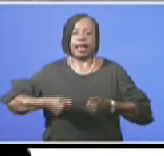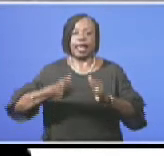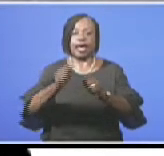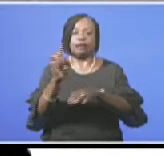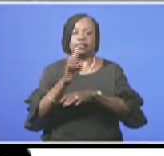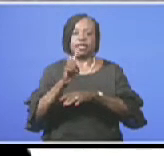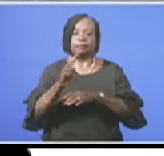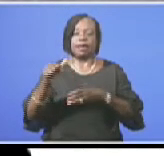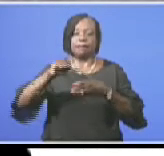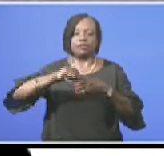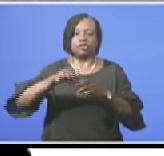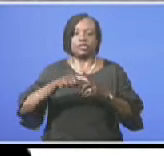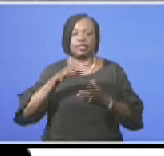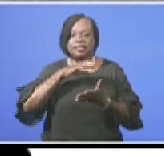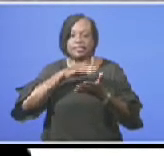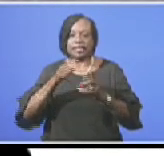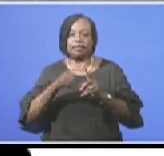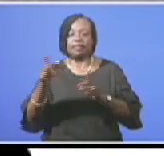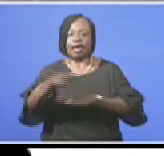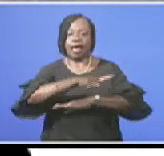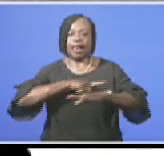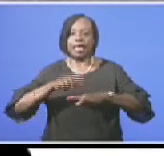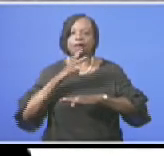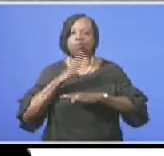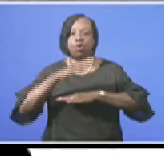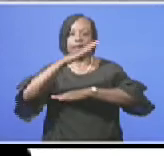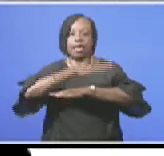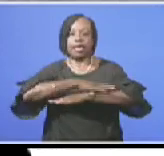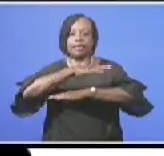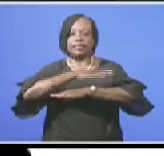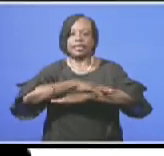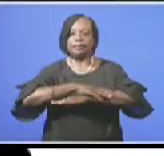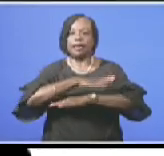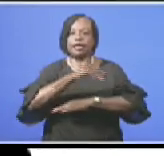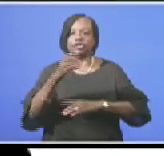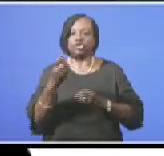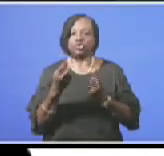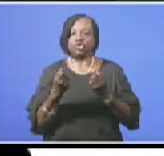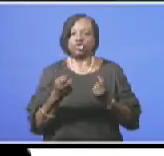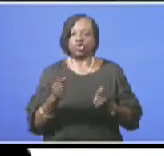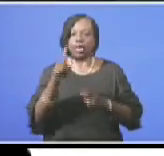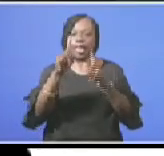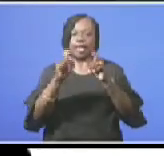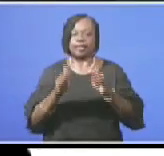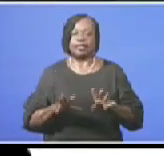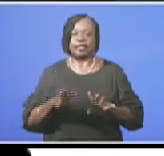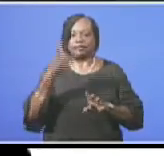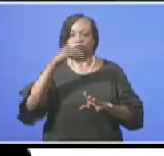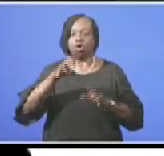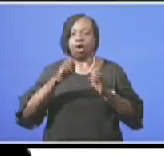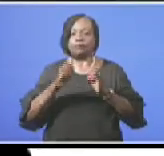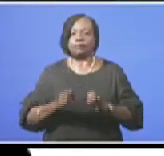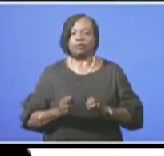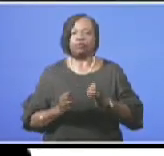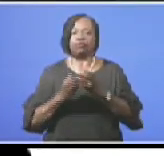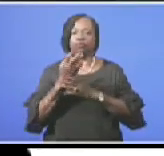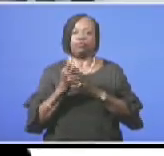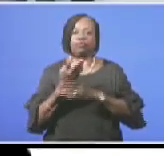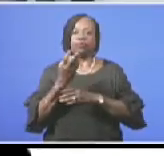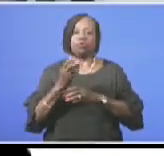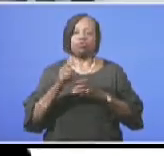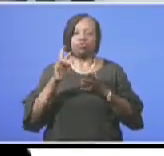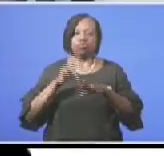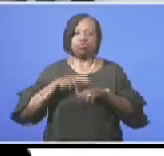to study the land, water table, as well as conduct soil tests to determine optimal growth rates for the proposed